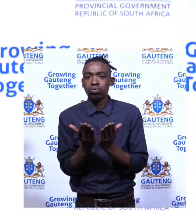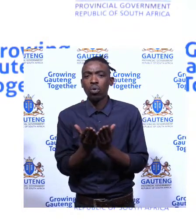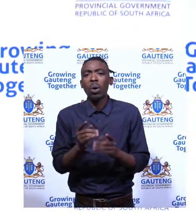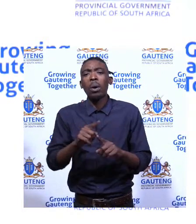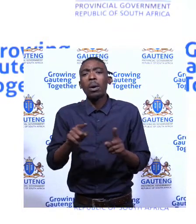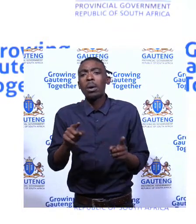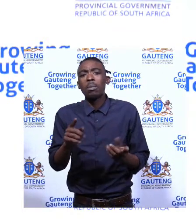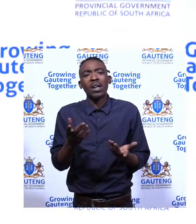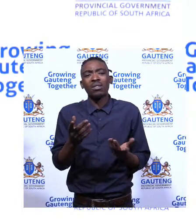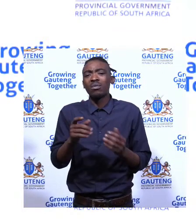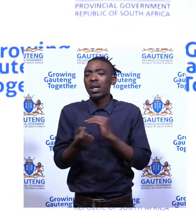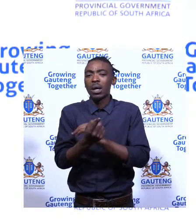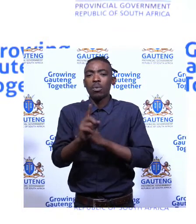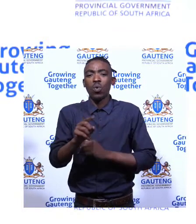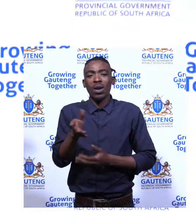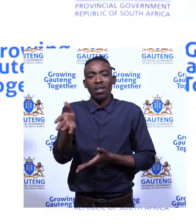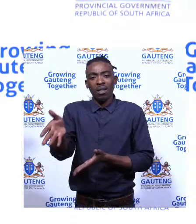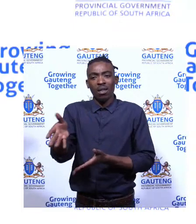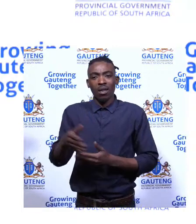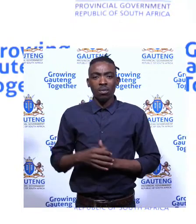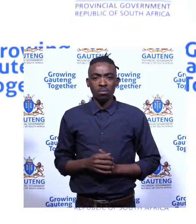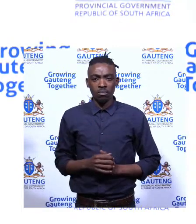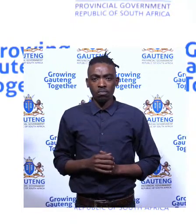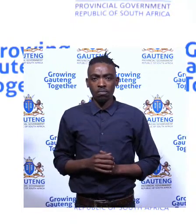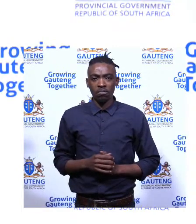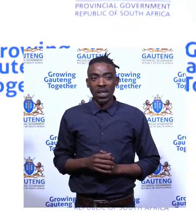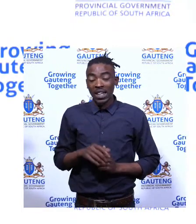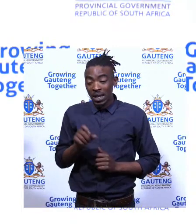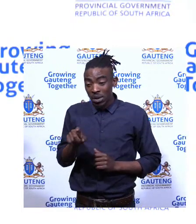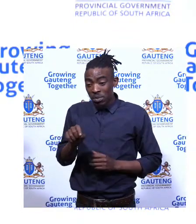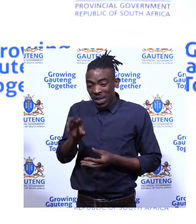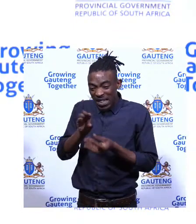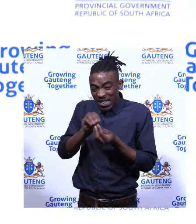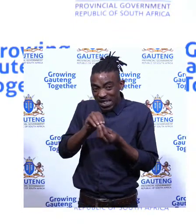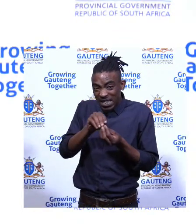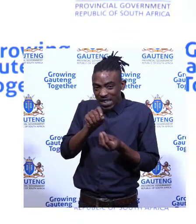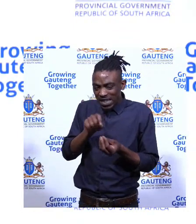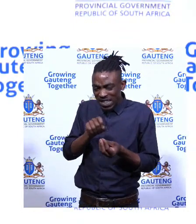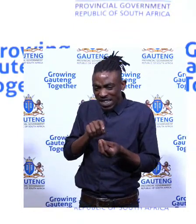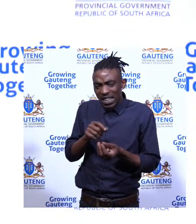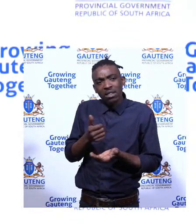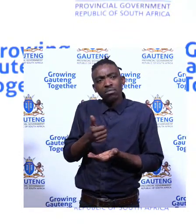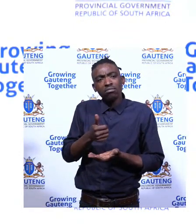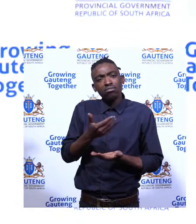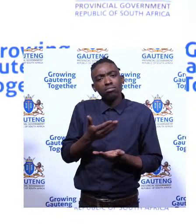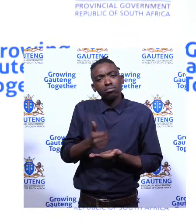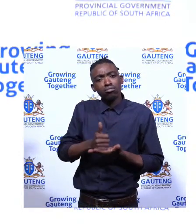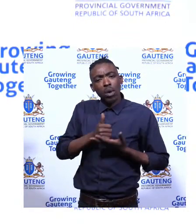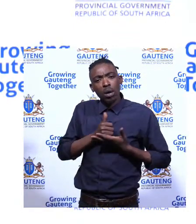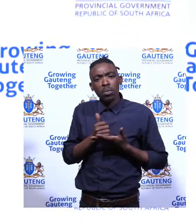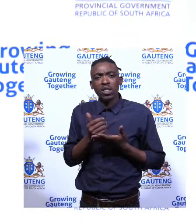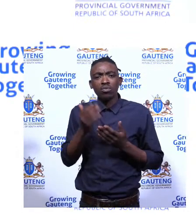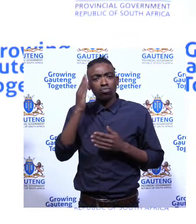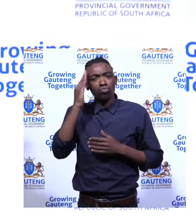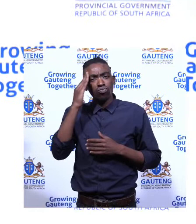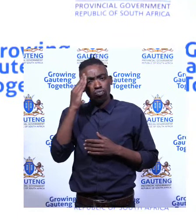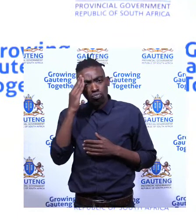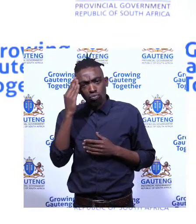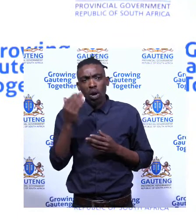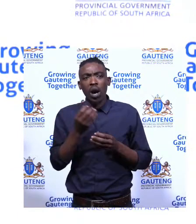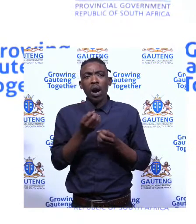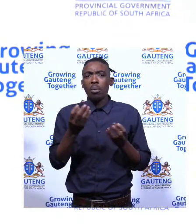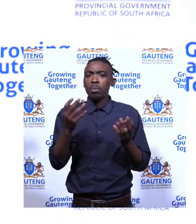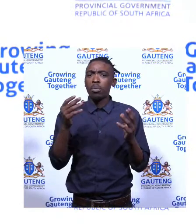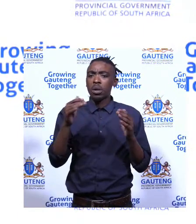of scenarios that we can develop that modeling allows us to test using these models. And I think those are important questions that